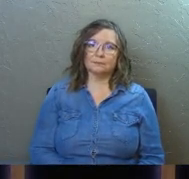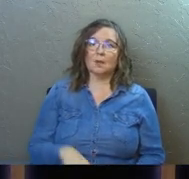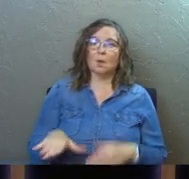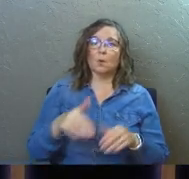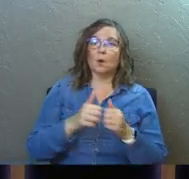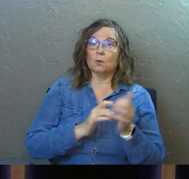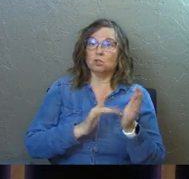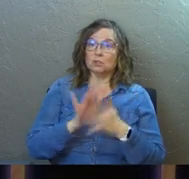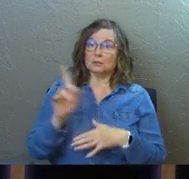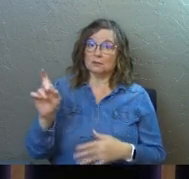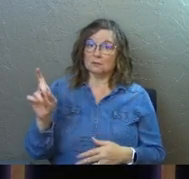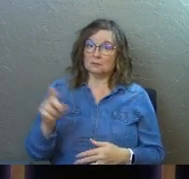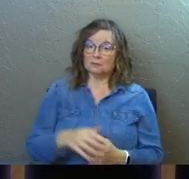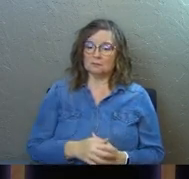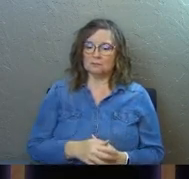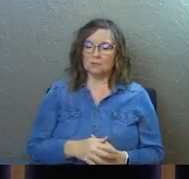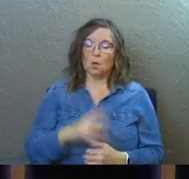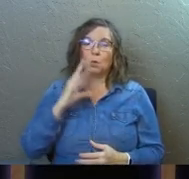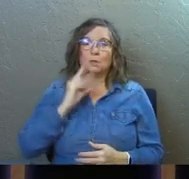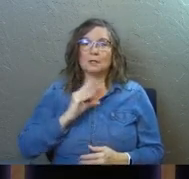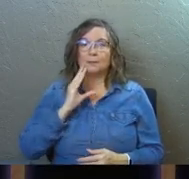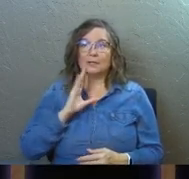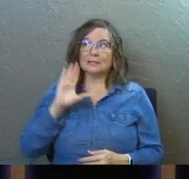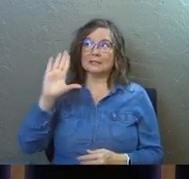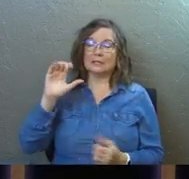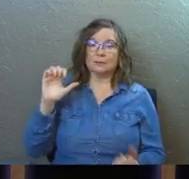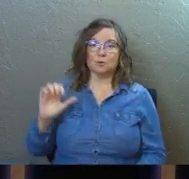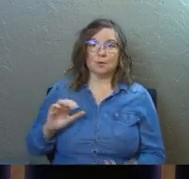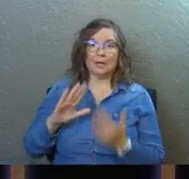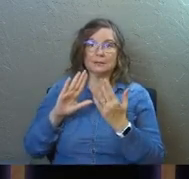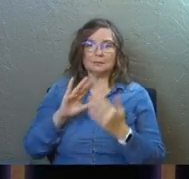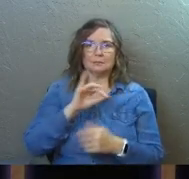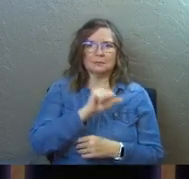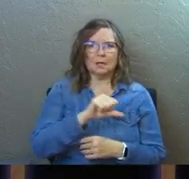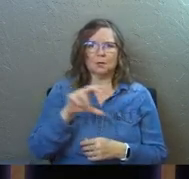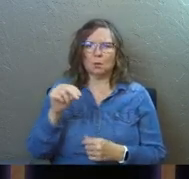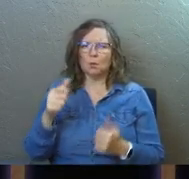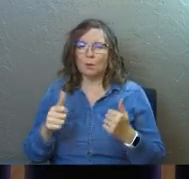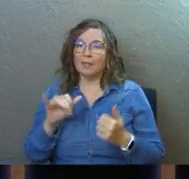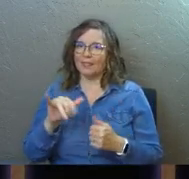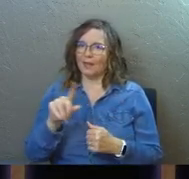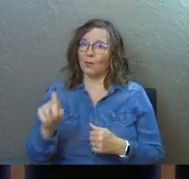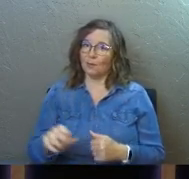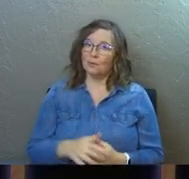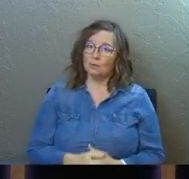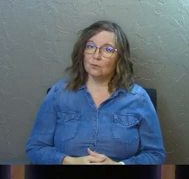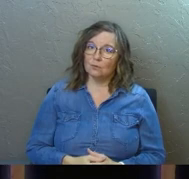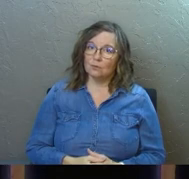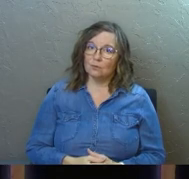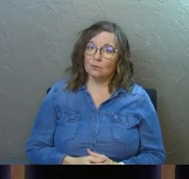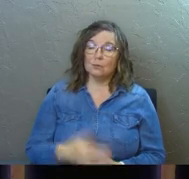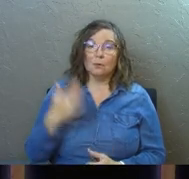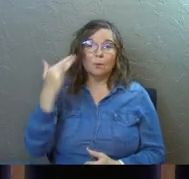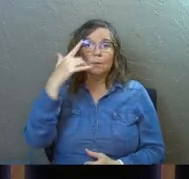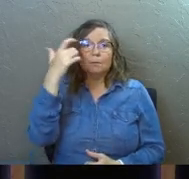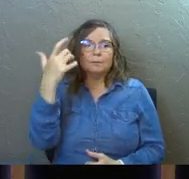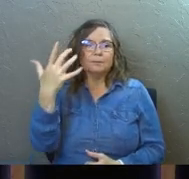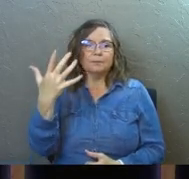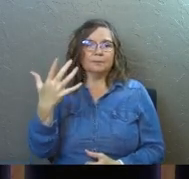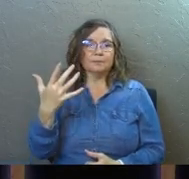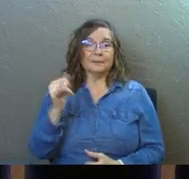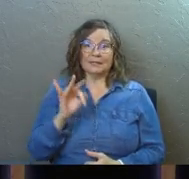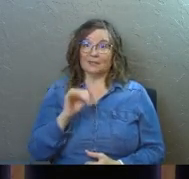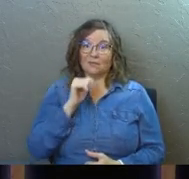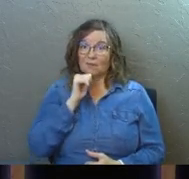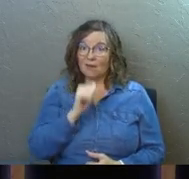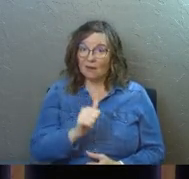Are you walking with Jesus? Are you experiencing His presence? That's the question. Because